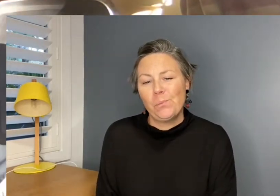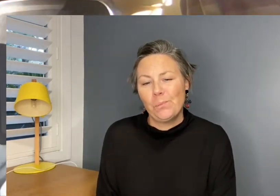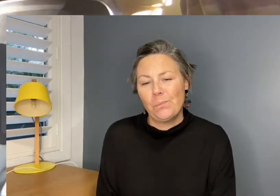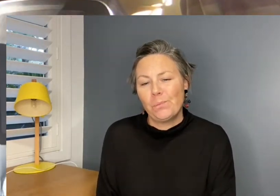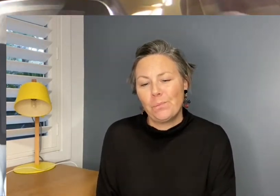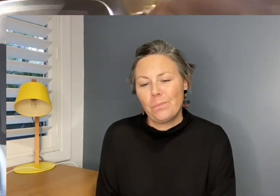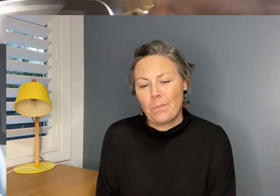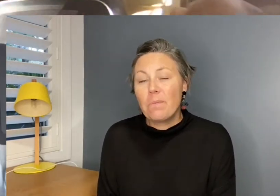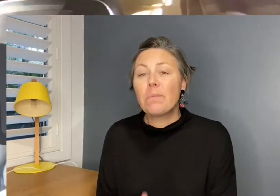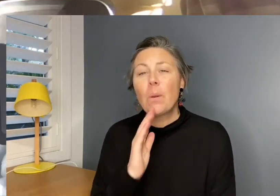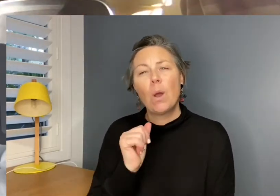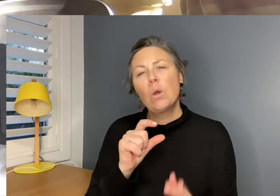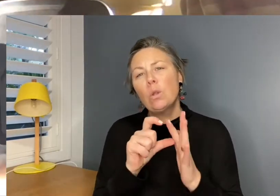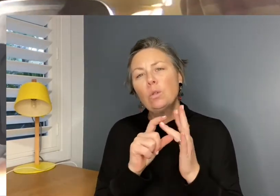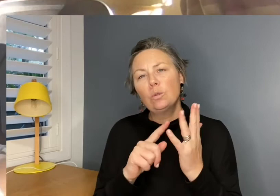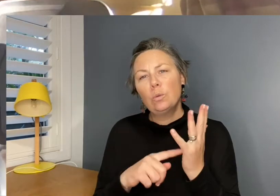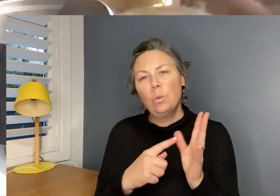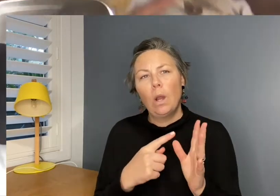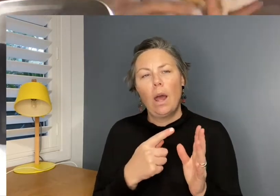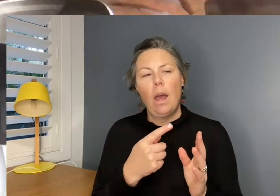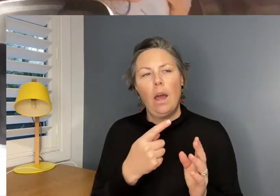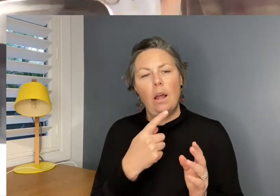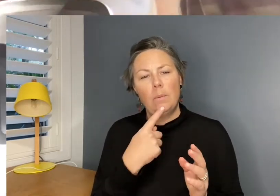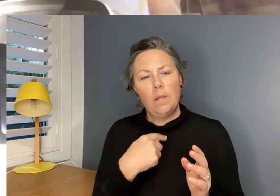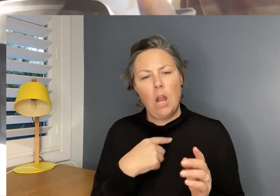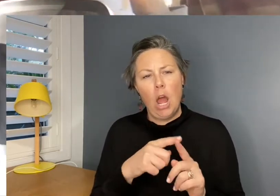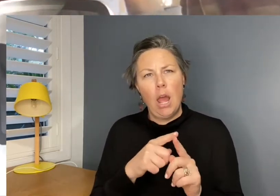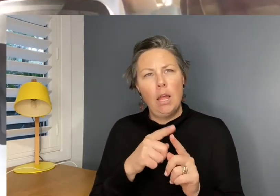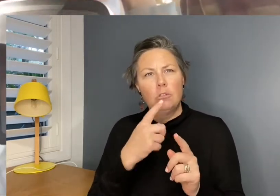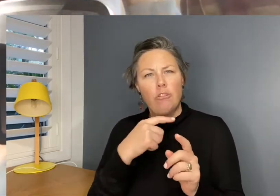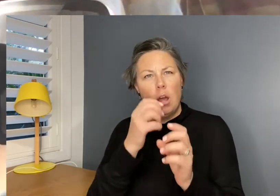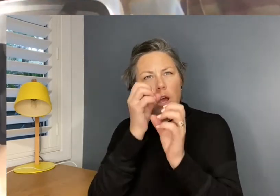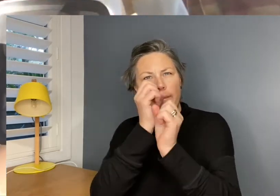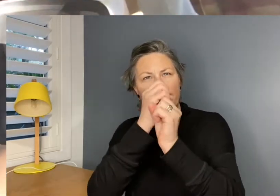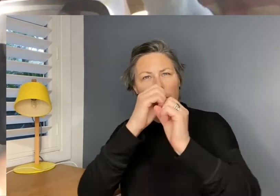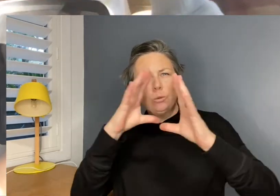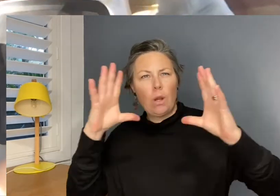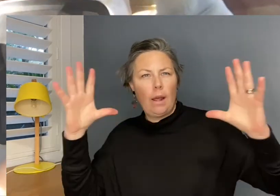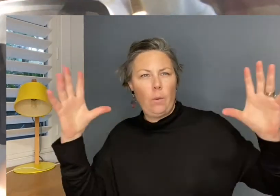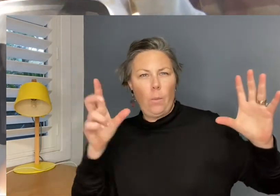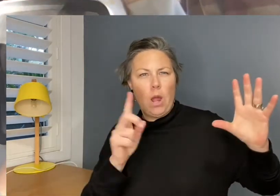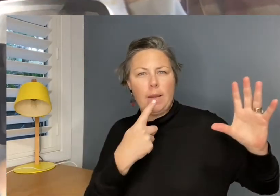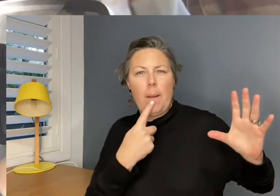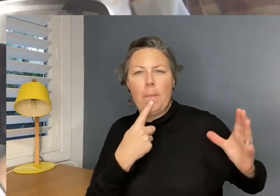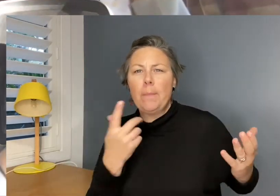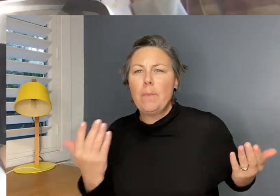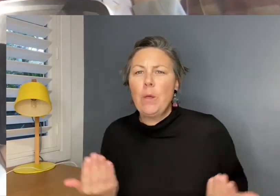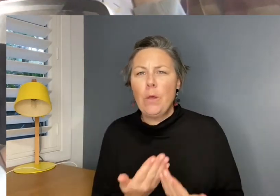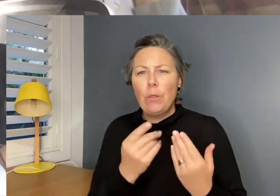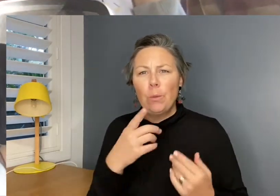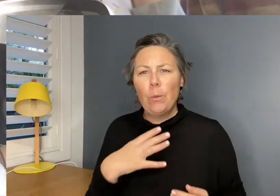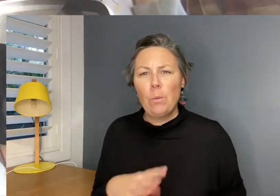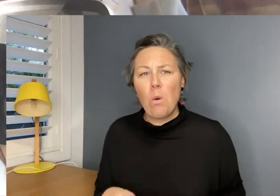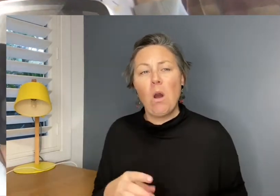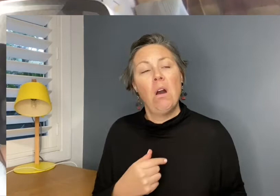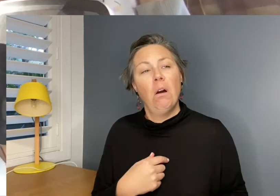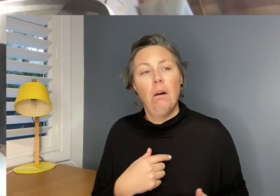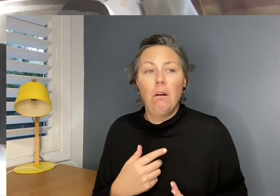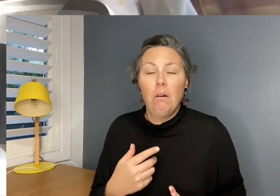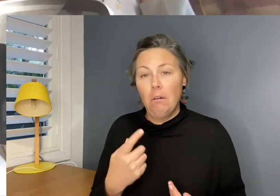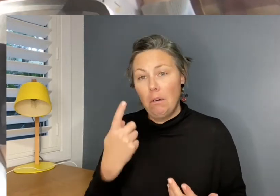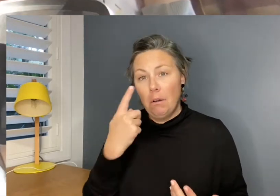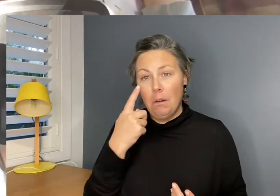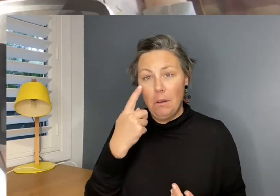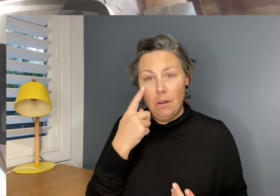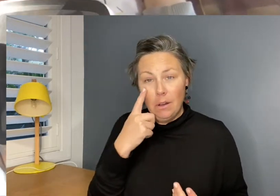it was. But yeah, she started to say things like that. Visualize the type of birth that you want to have, and think about all of that sort of stuff.